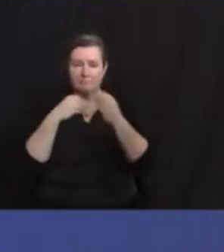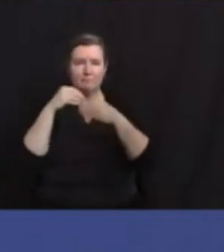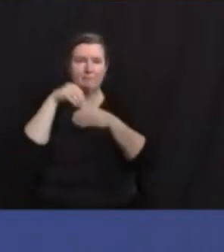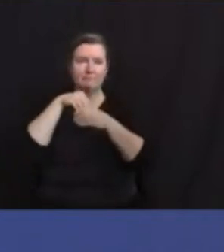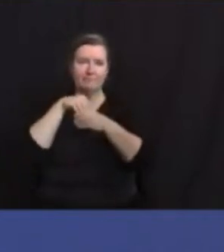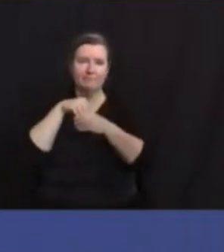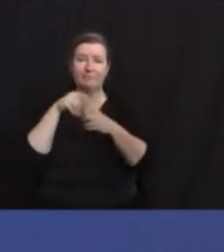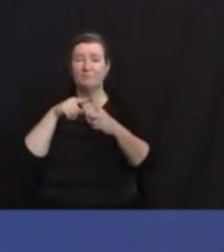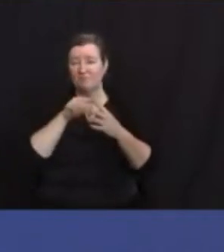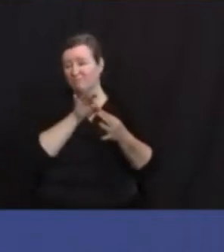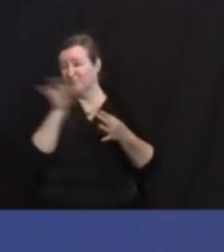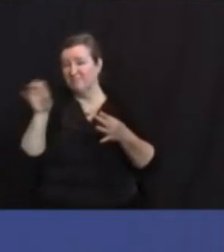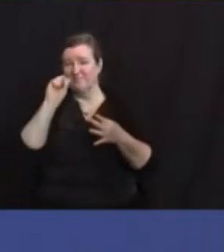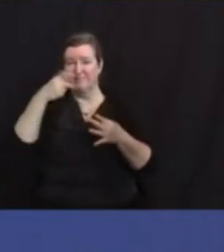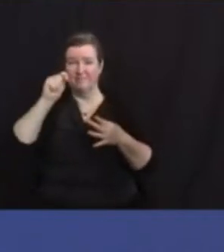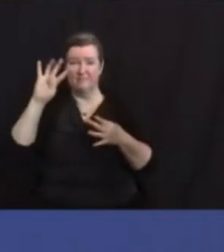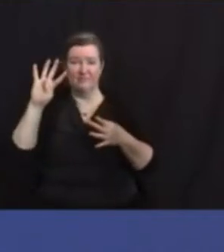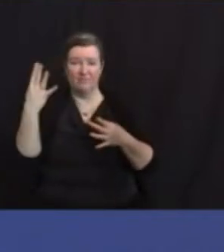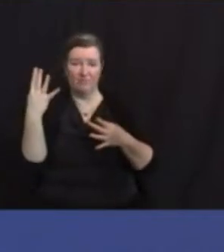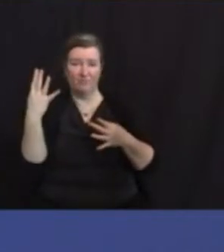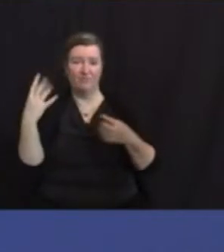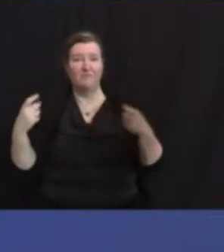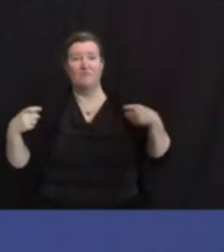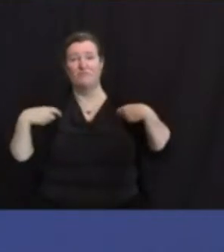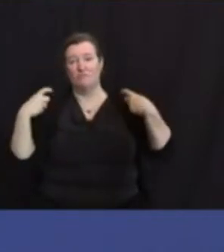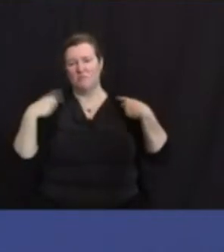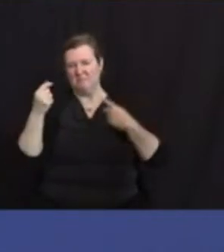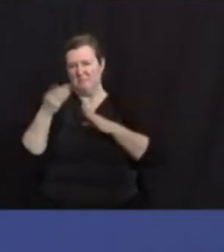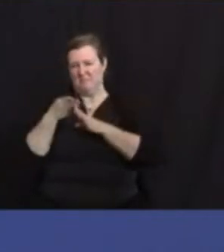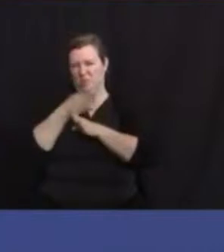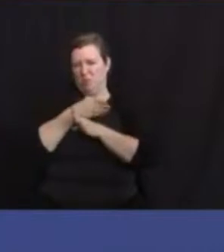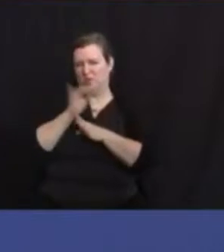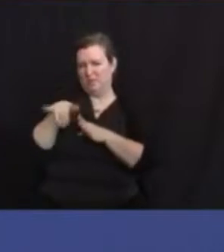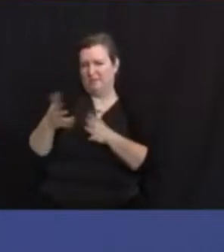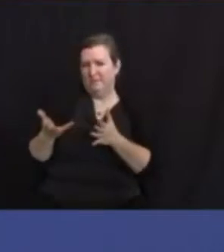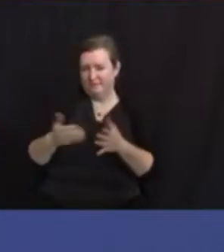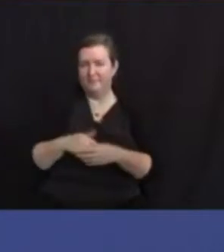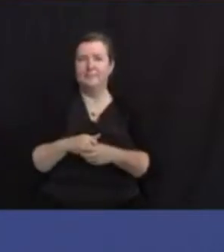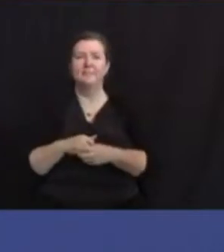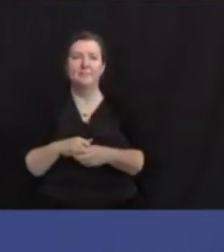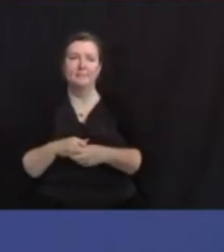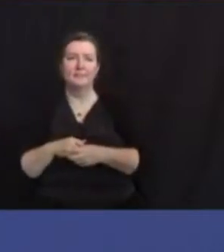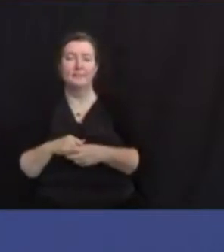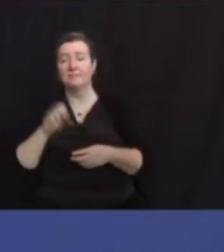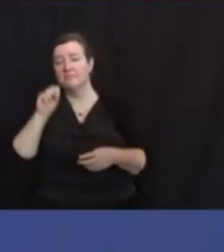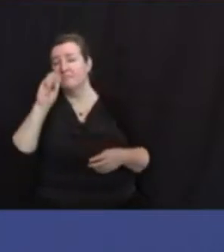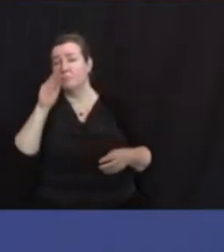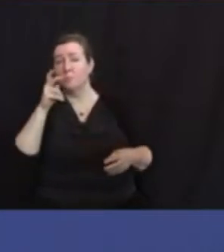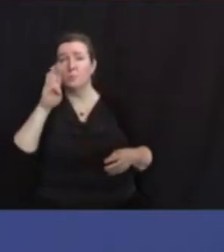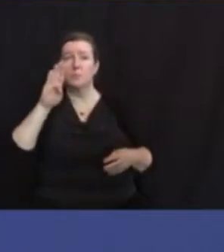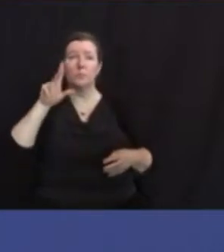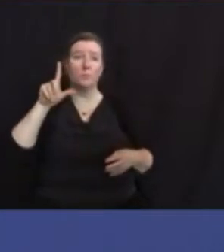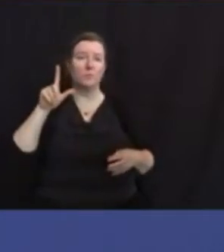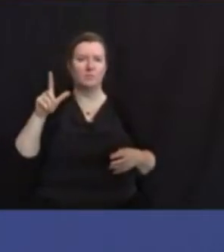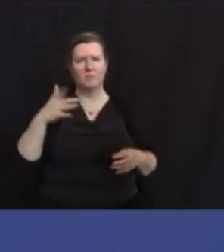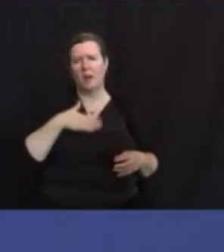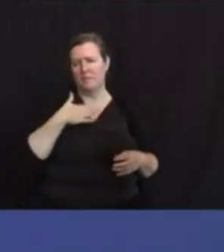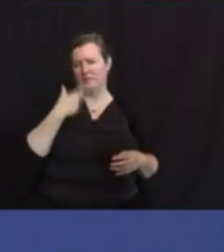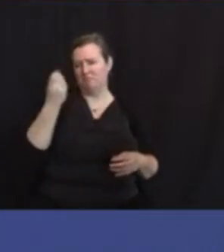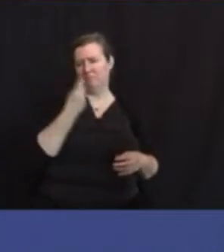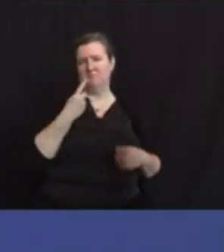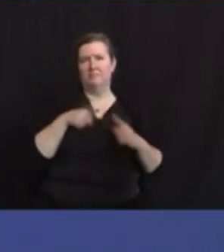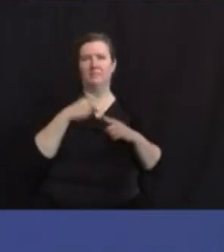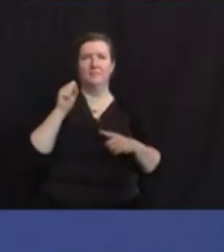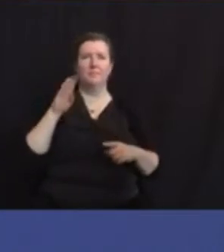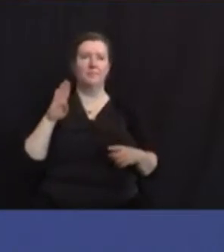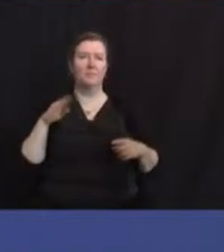think gyms were a little bit before that. I would say this on the Super Bowl, please everybody, this gives me, I'm glad you asked it, because it gives me the chance